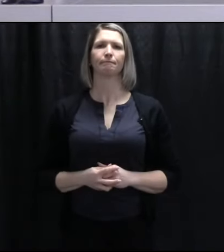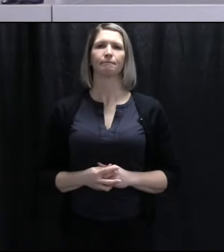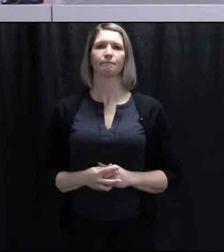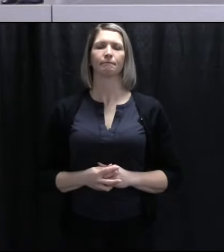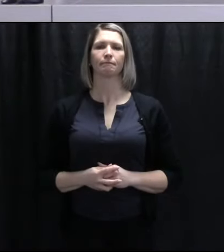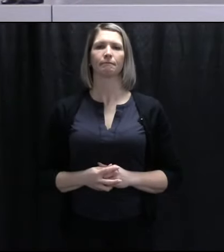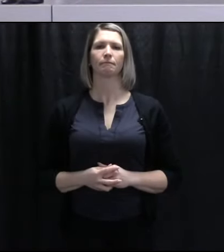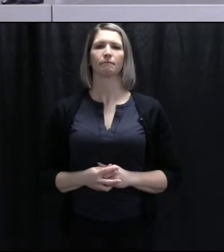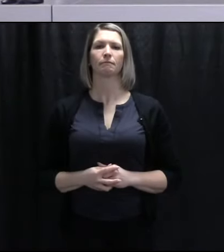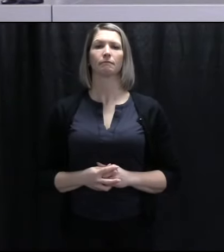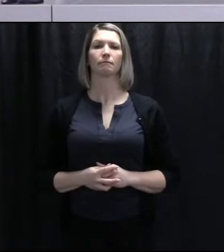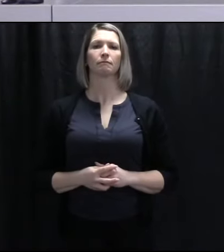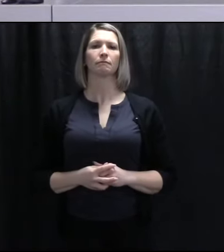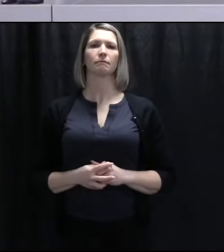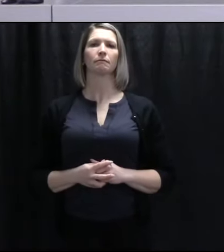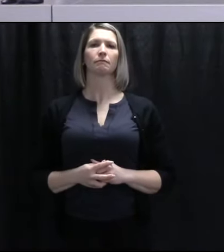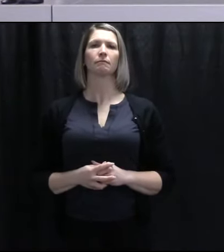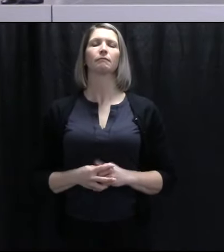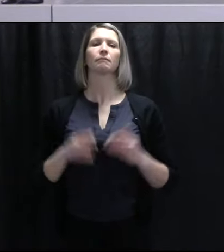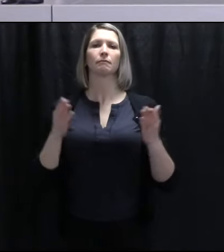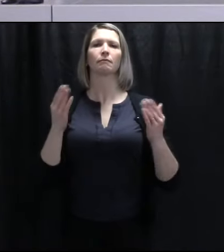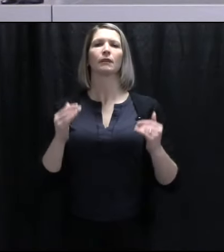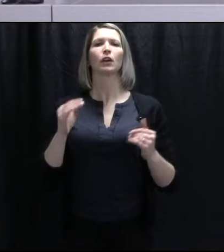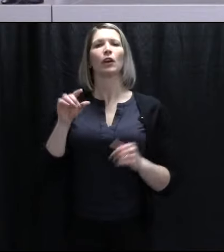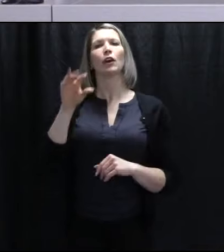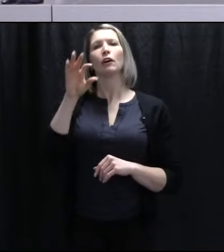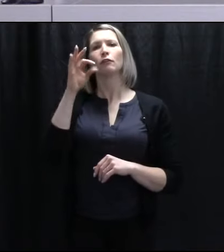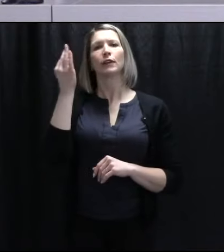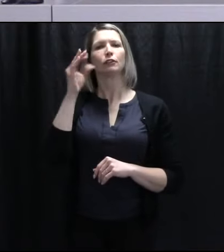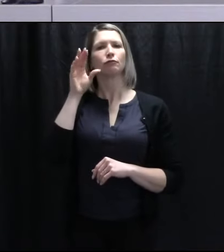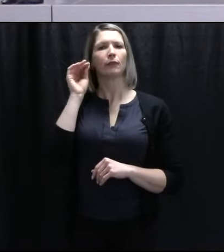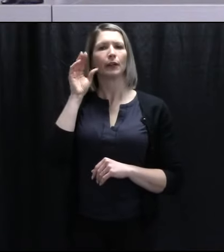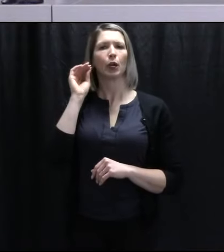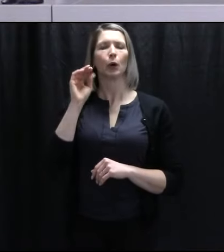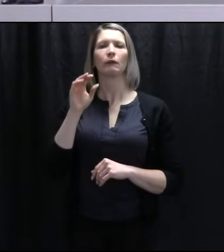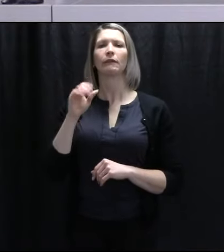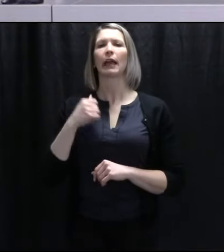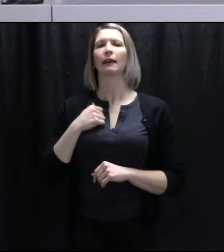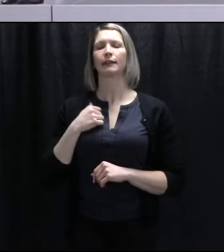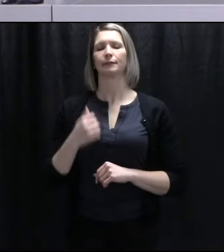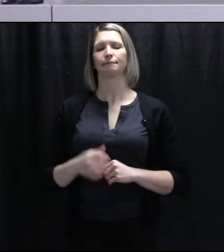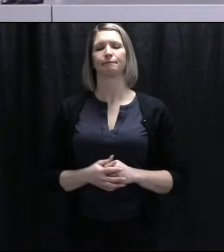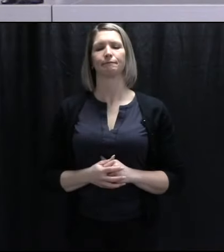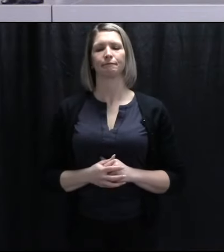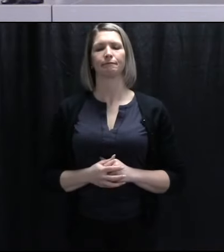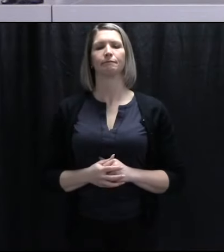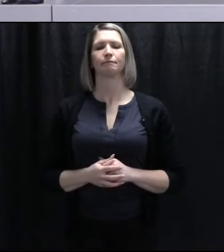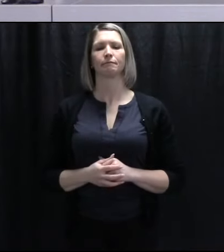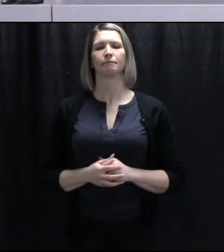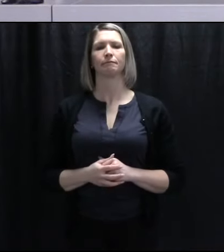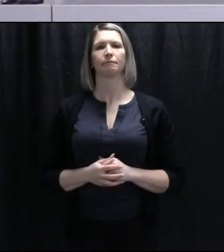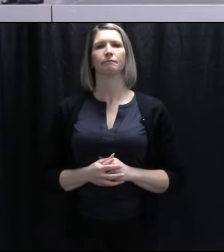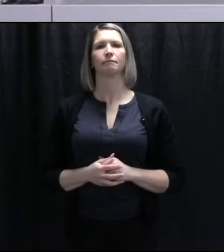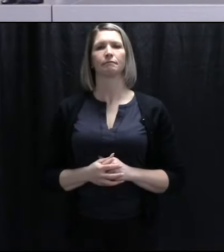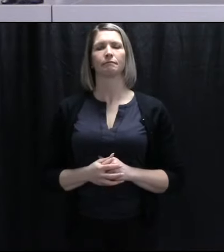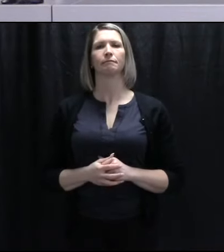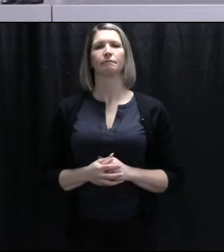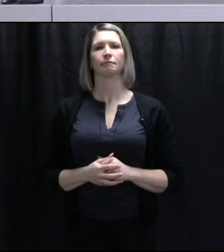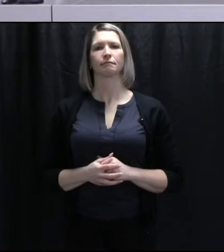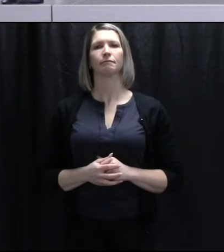Thank you. Our next question is from Marie-Isabelle Rochon from Radio Canada. Please go ahead. Yes, so we've seen over the week announcements